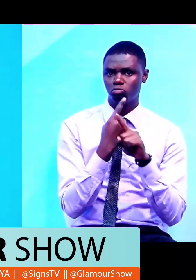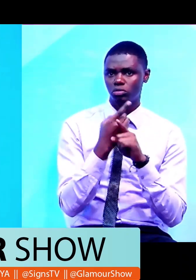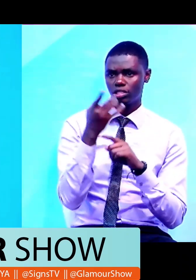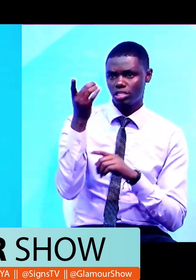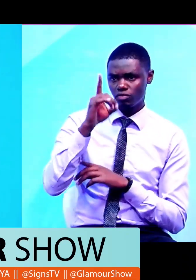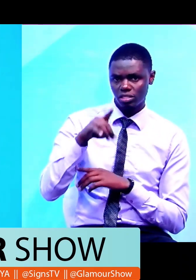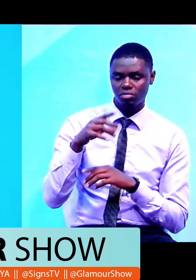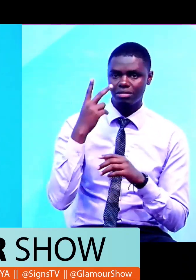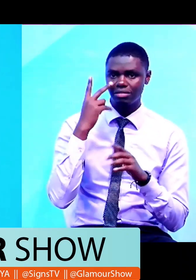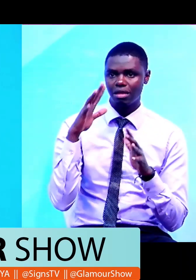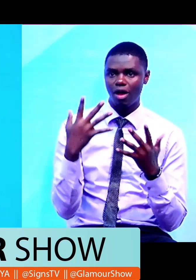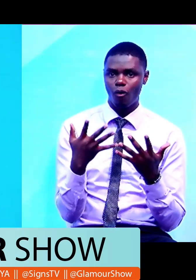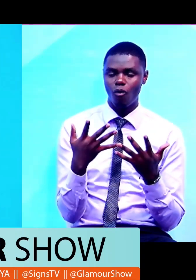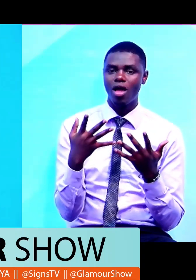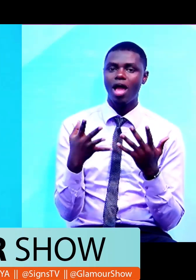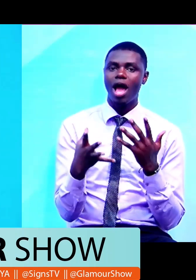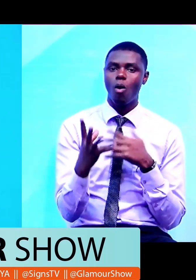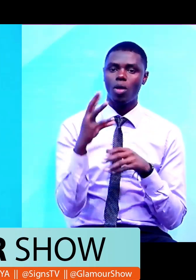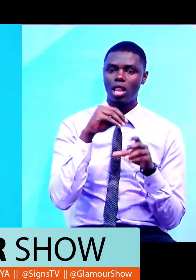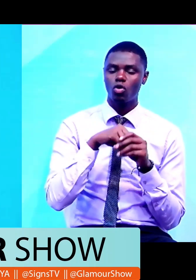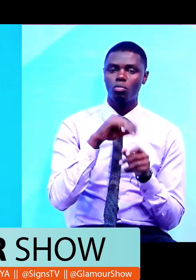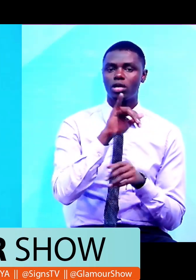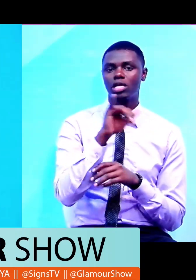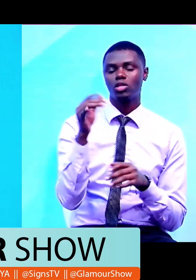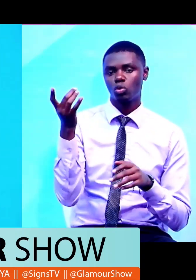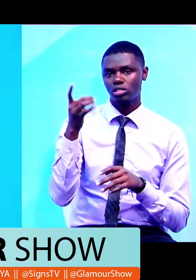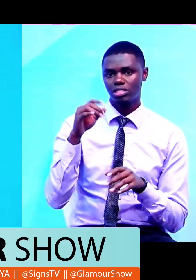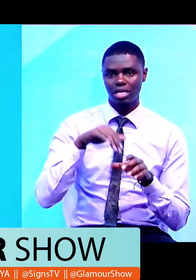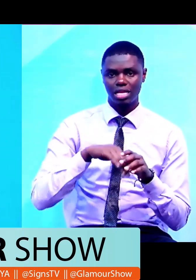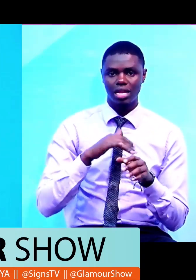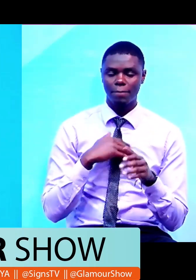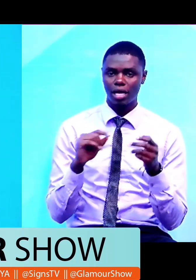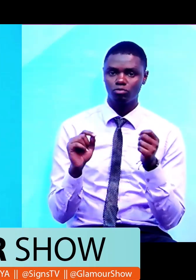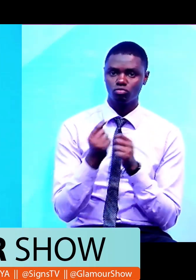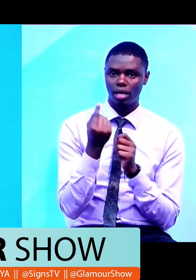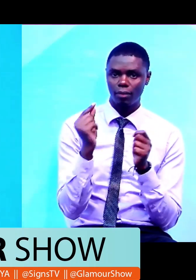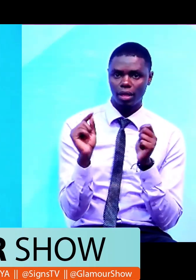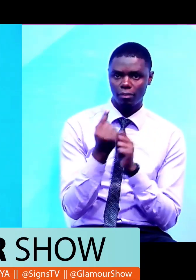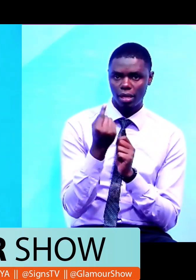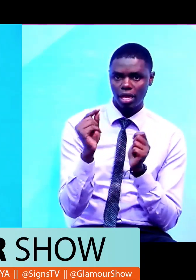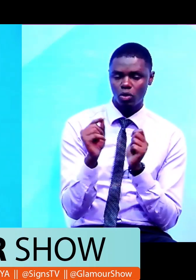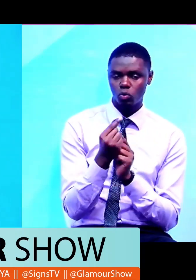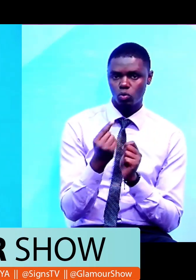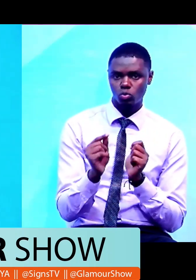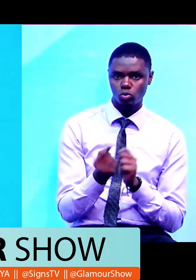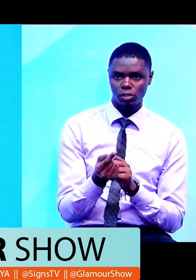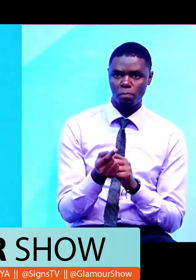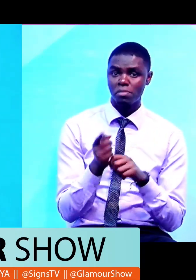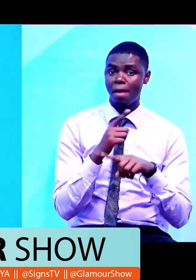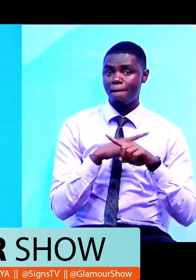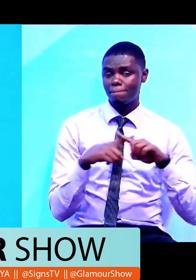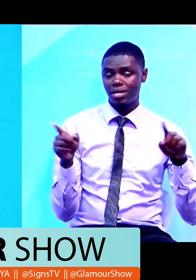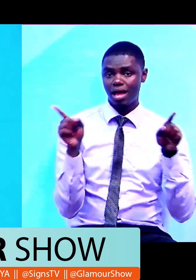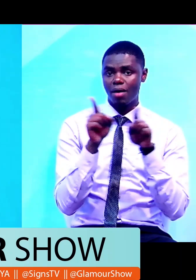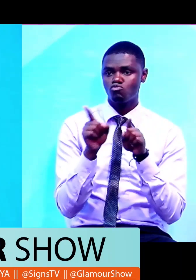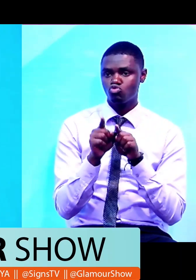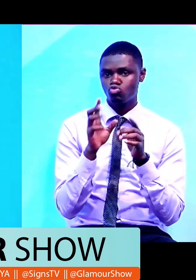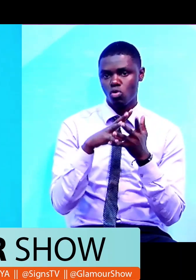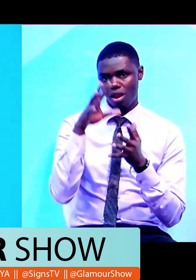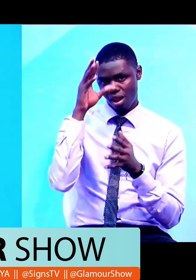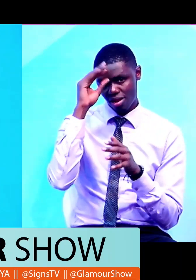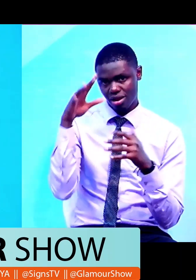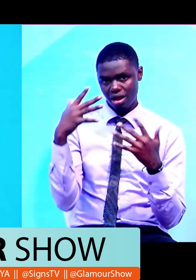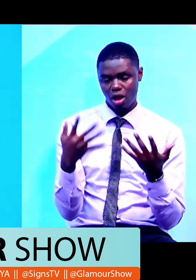see how I will incorporate those designs into my crochet pieces. But I'm also learning how